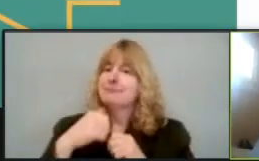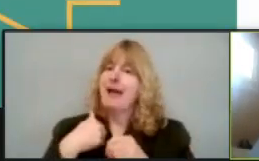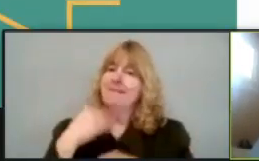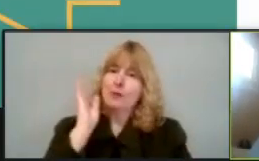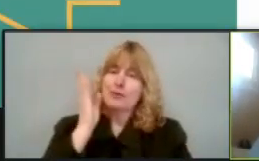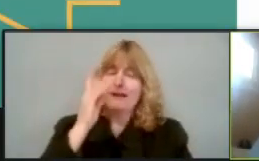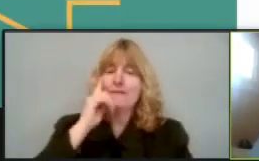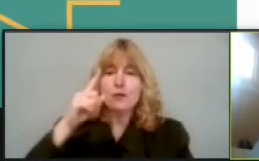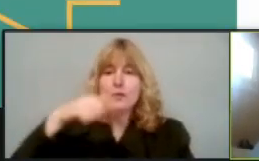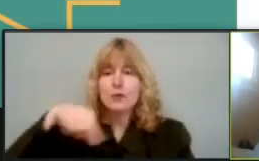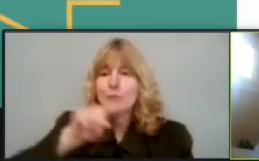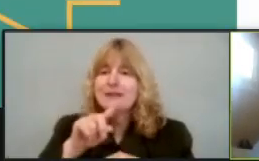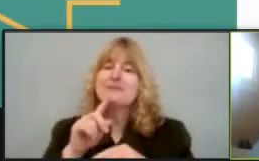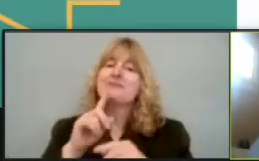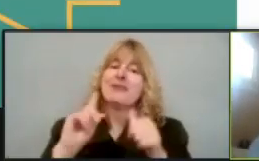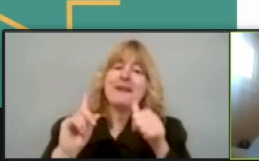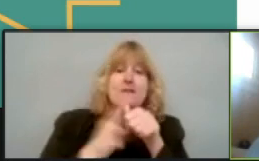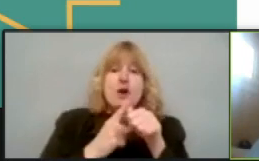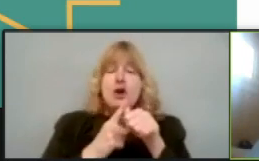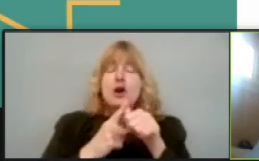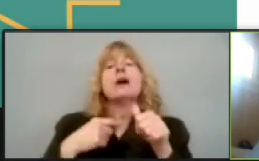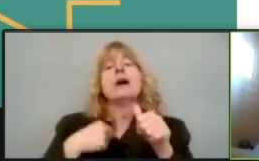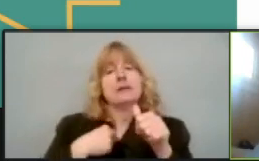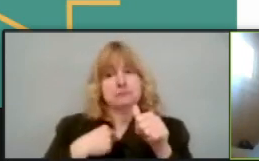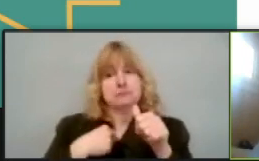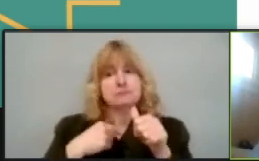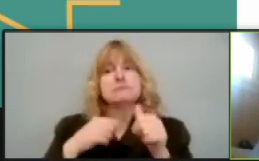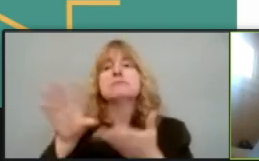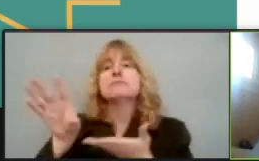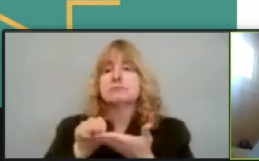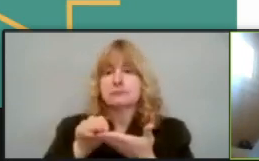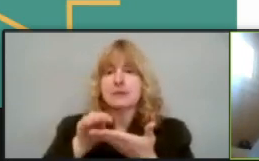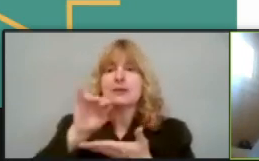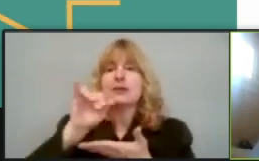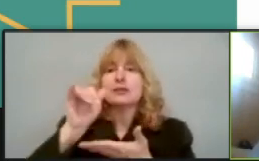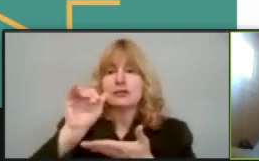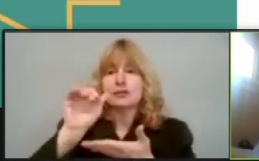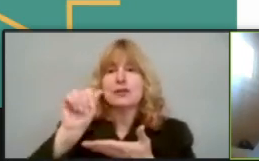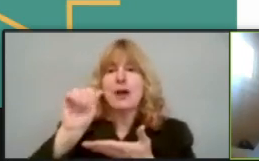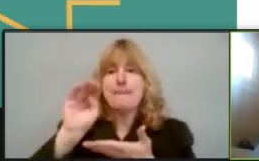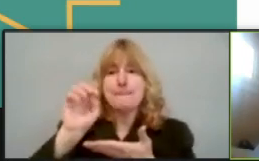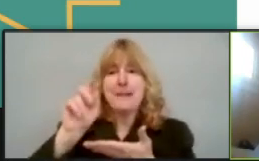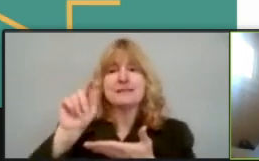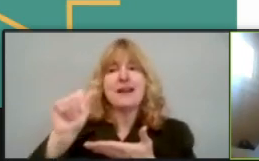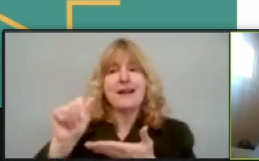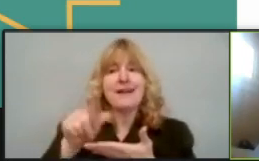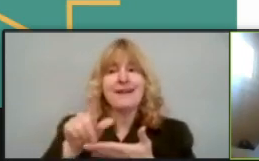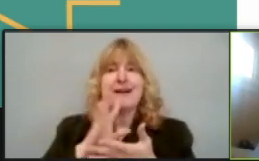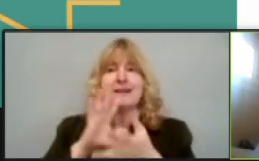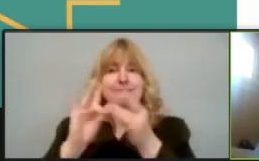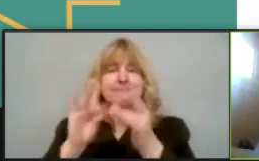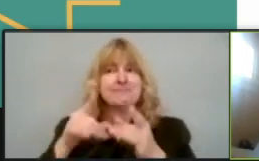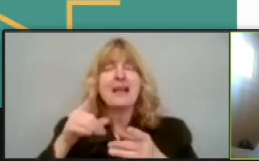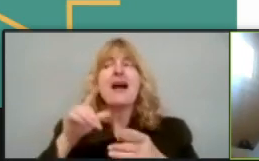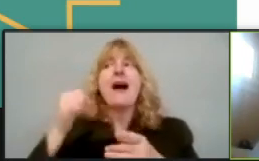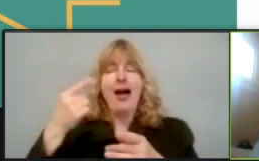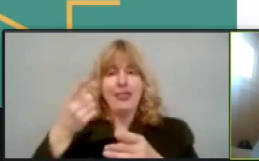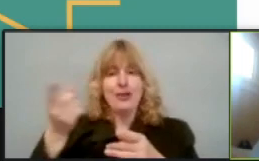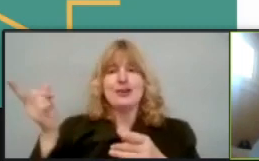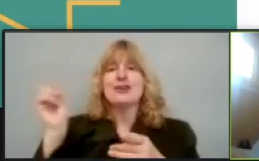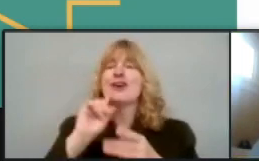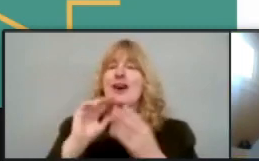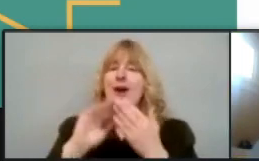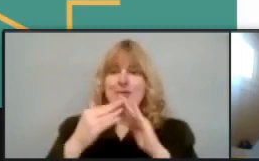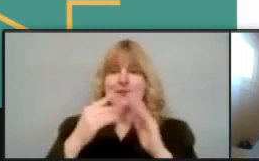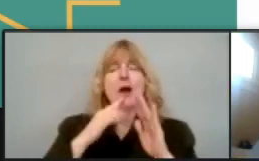guys. First, I echo Jametta is saying we've heard from the community that the TCF Center is running smooth as butter.